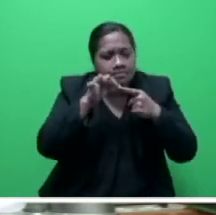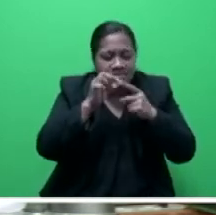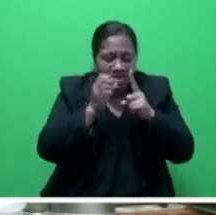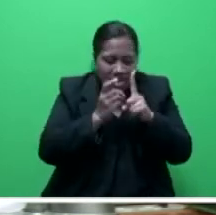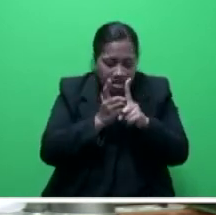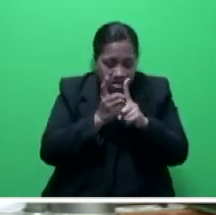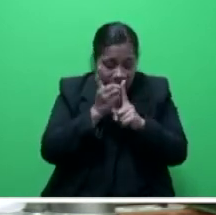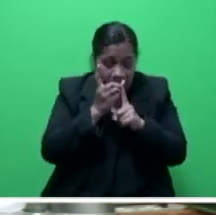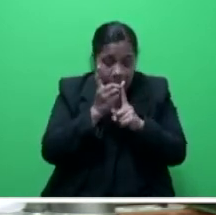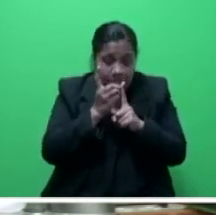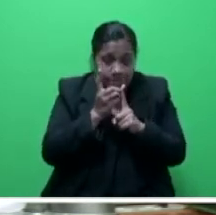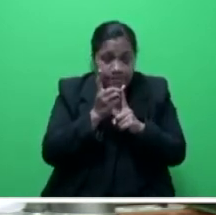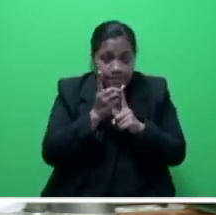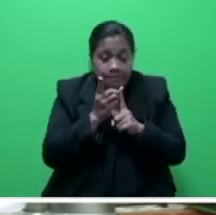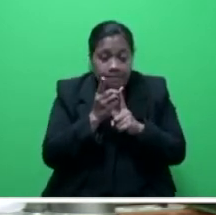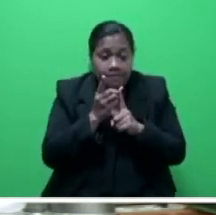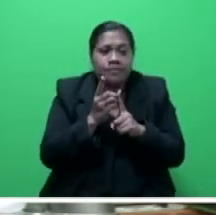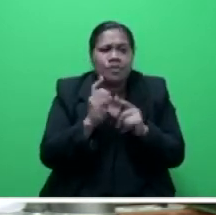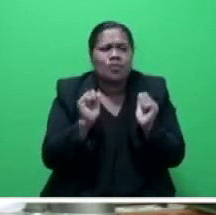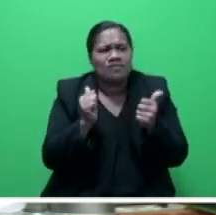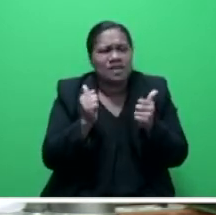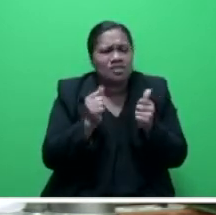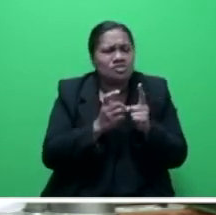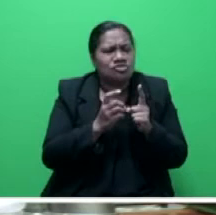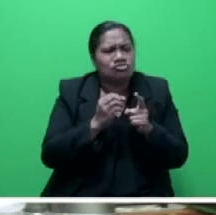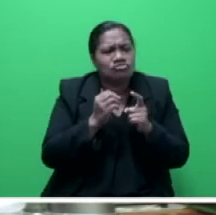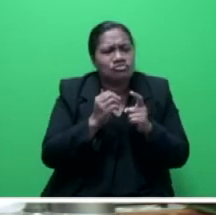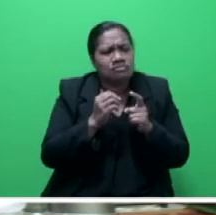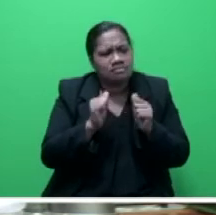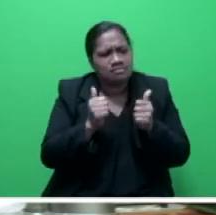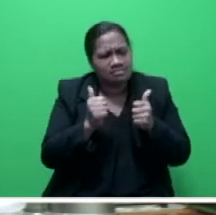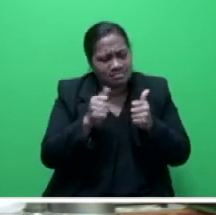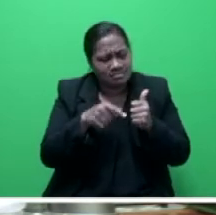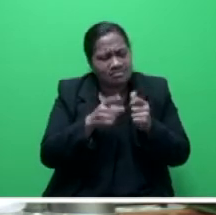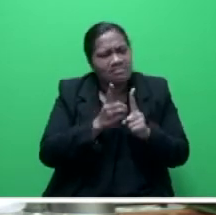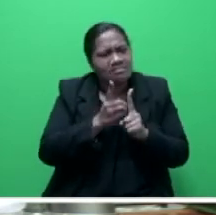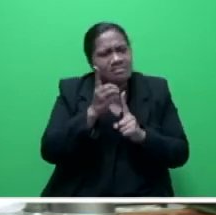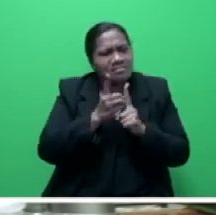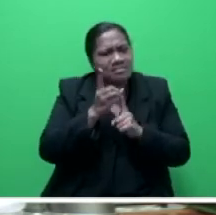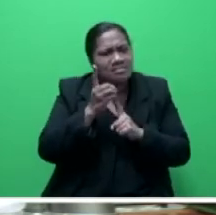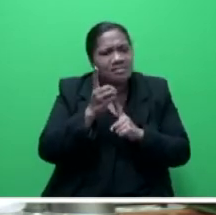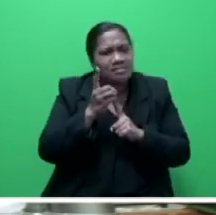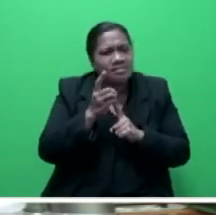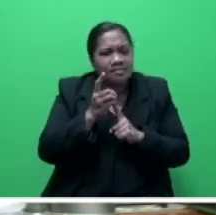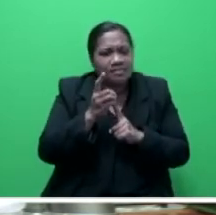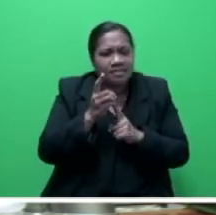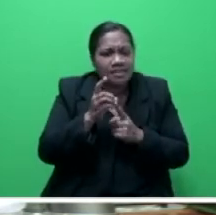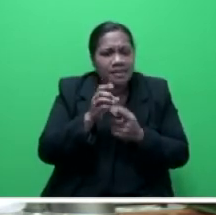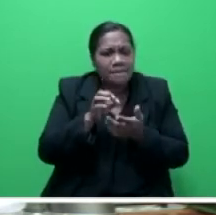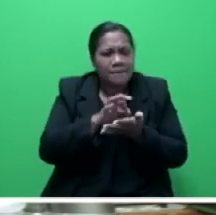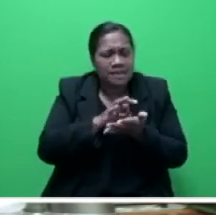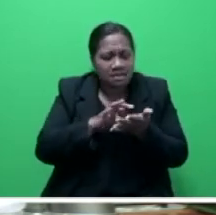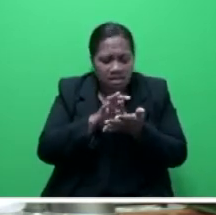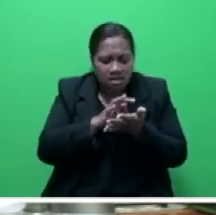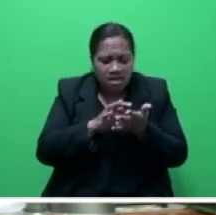developed, and we have just completed developing, a bacteria medium organic